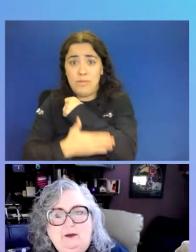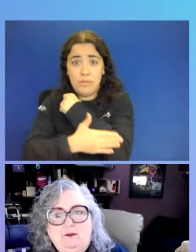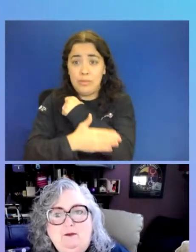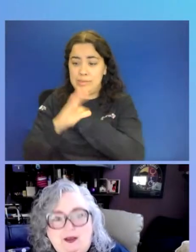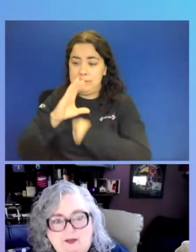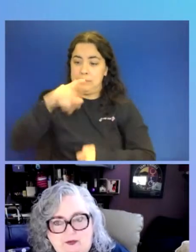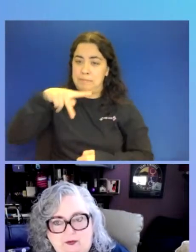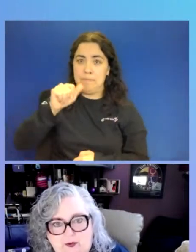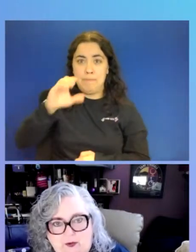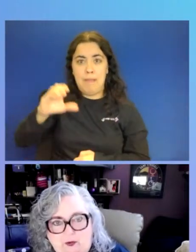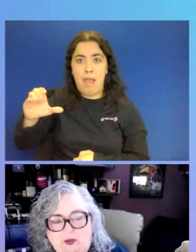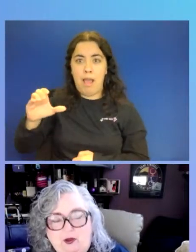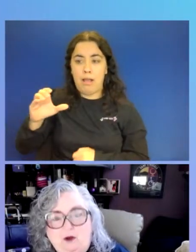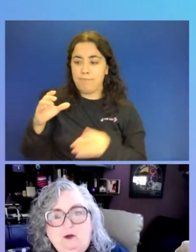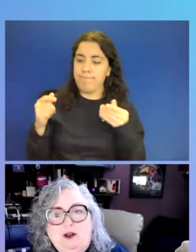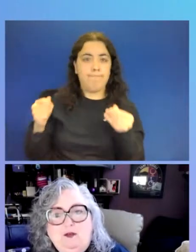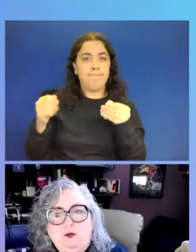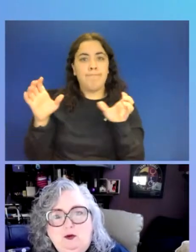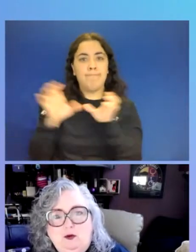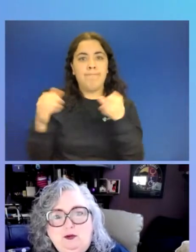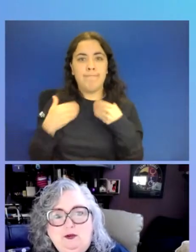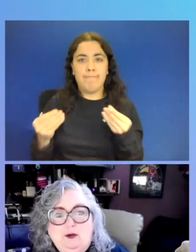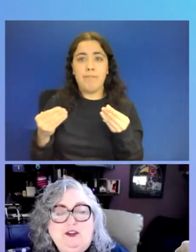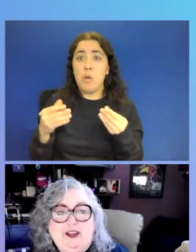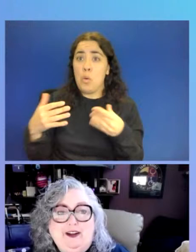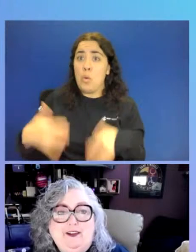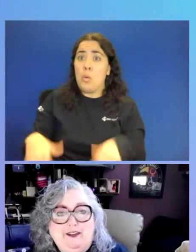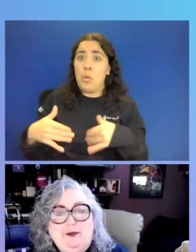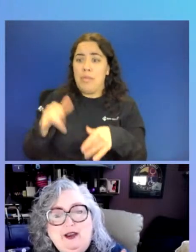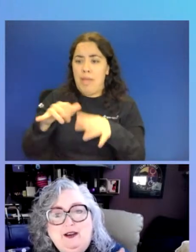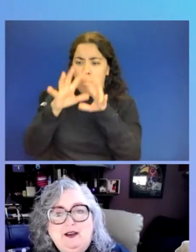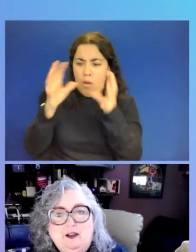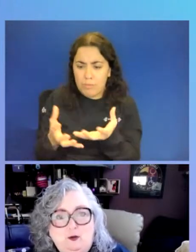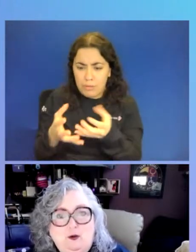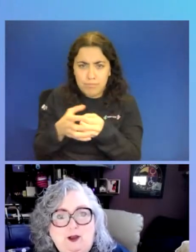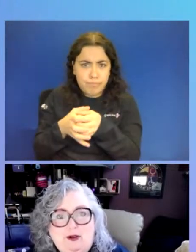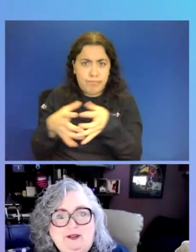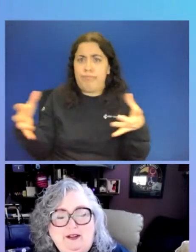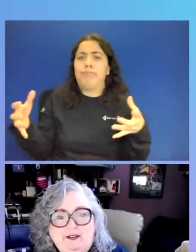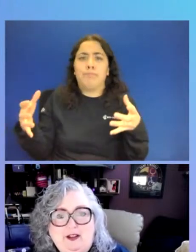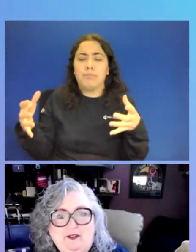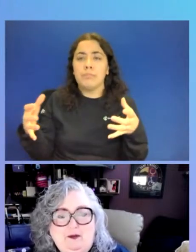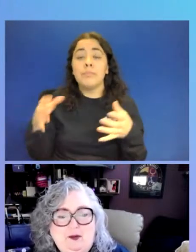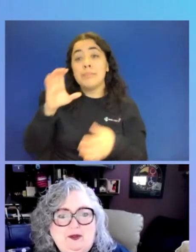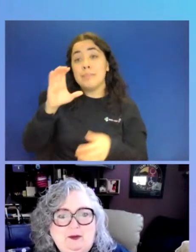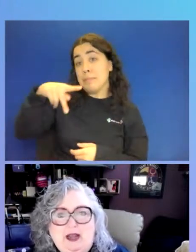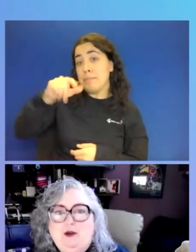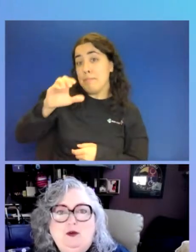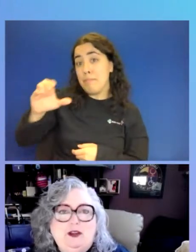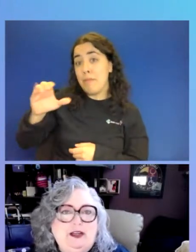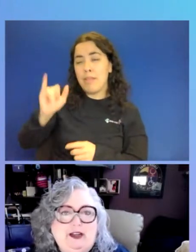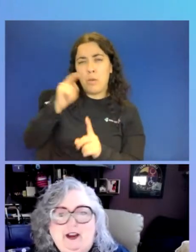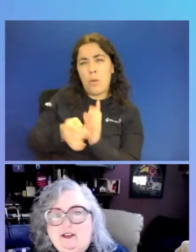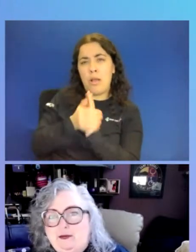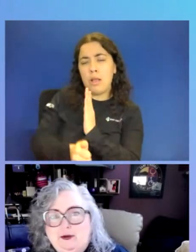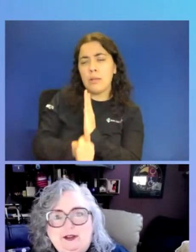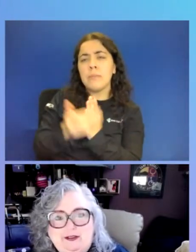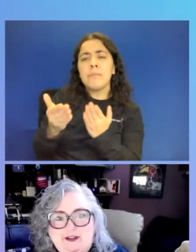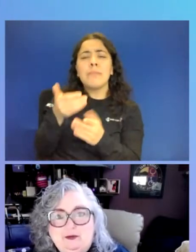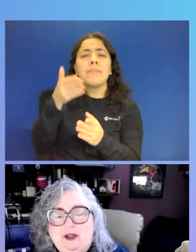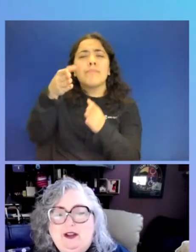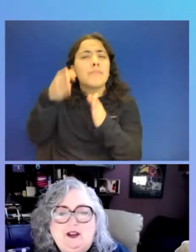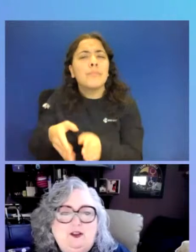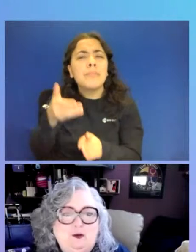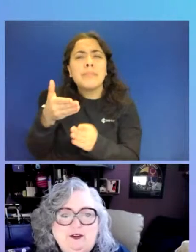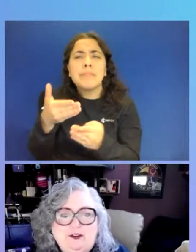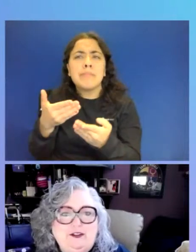That is massive growth around the world, which again on CPAC, the core competencies, a lot of times people say, but I don't work in an international